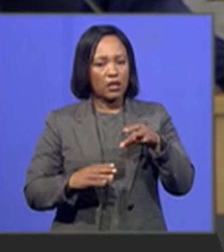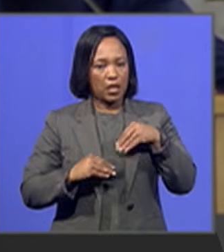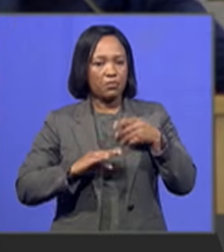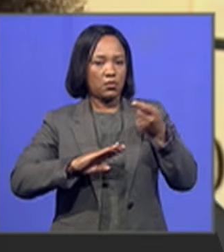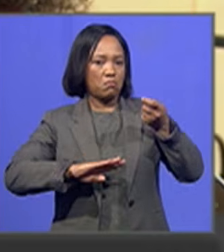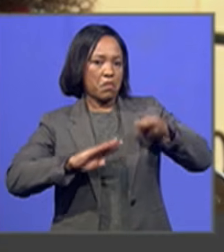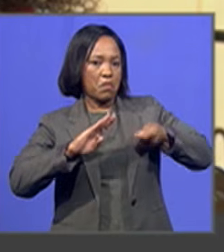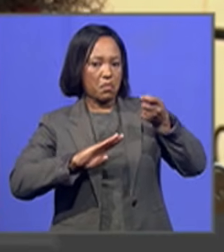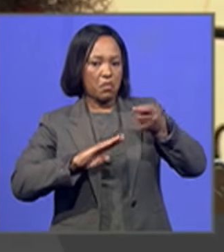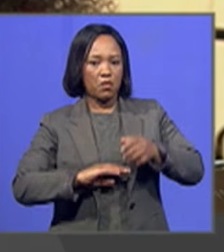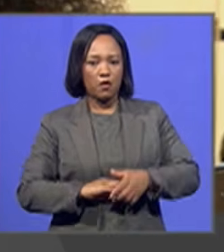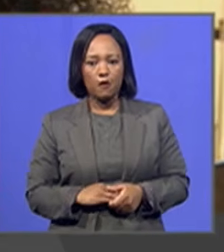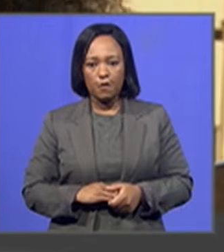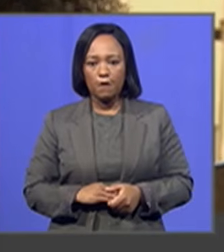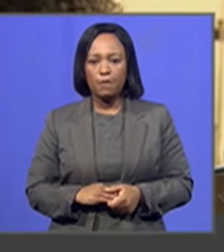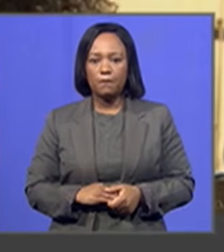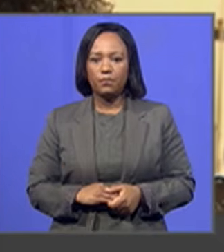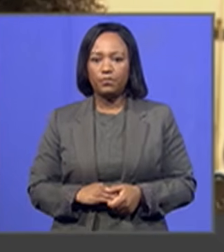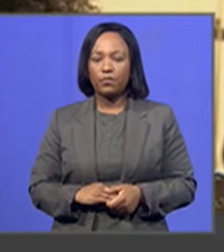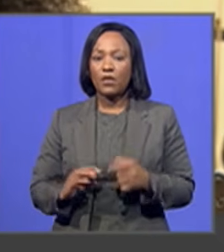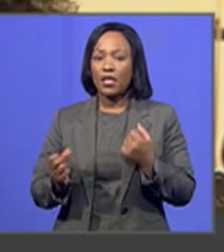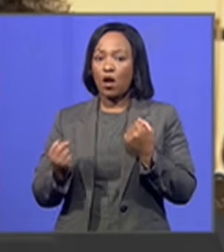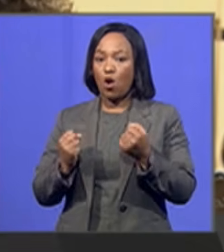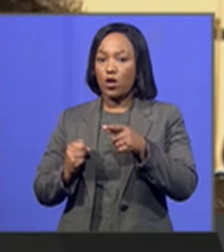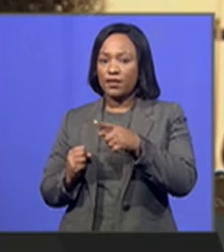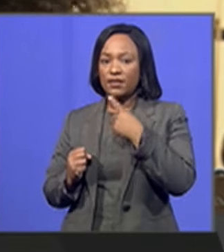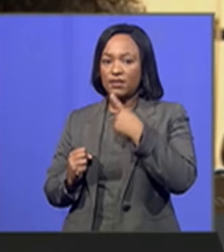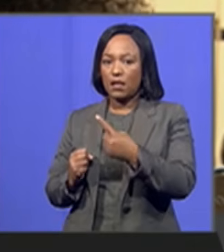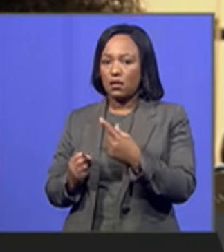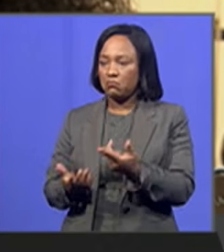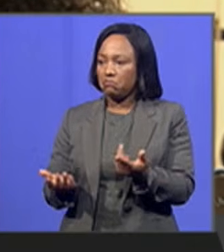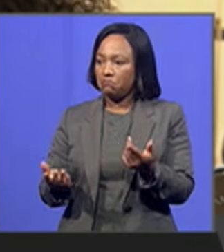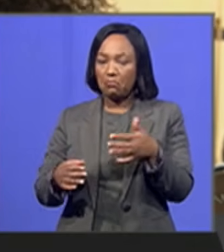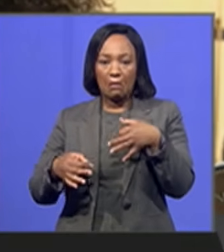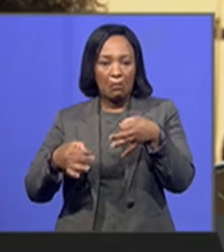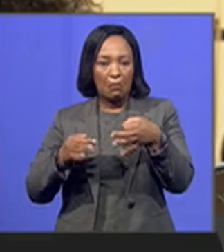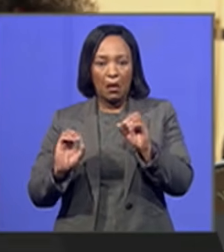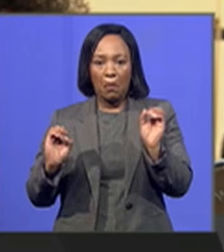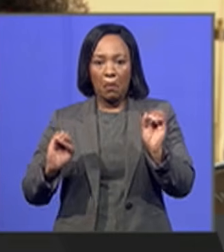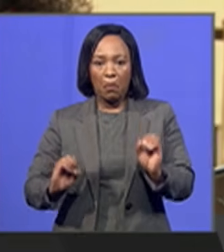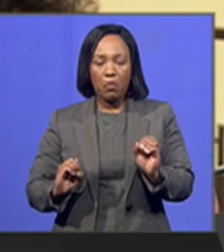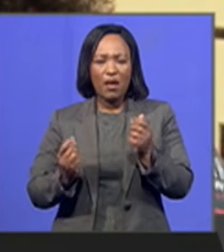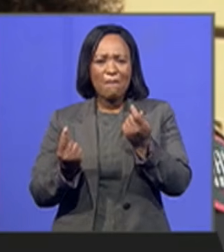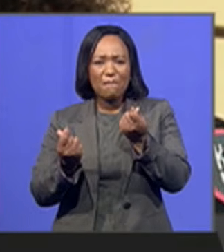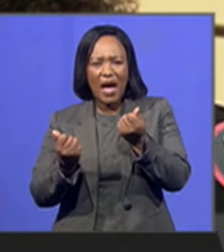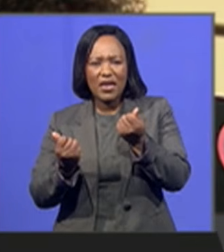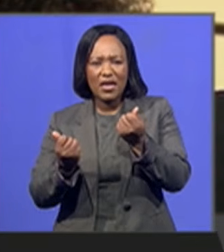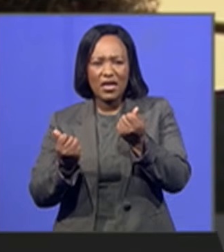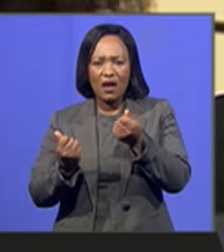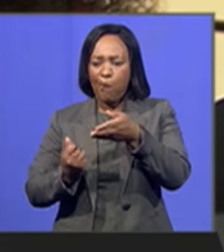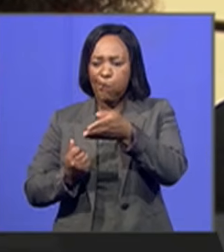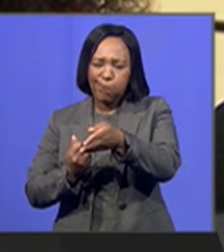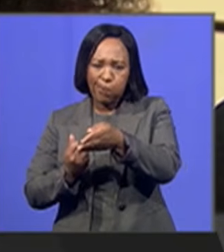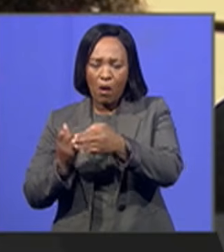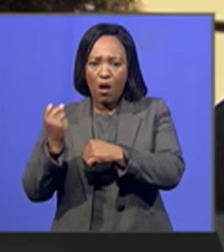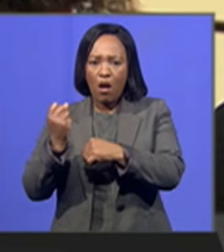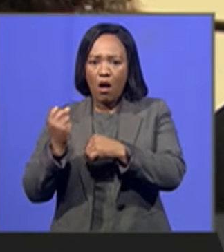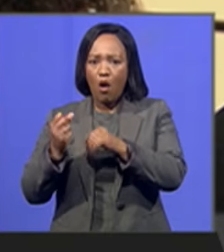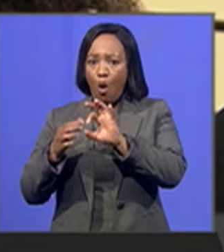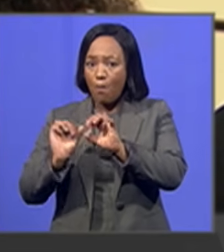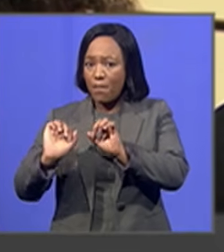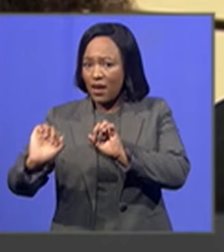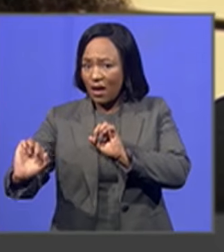ena. The court said even now there was no explanation to the monies and to the things that were found